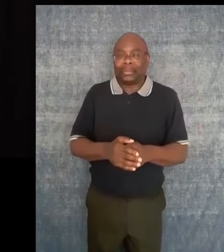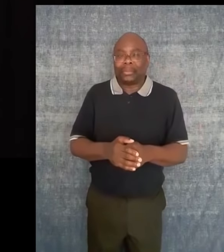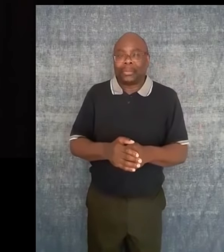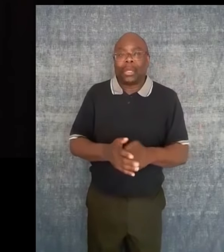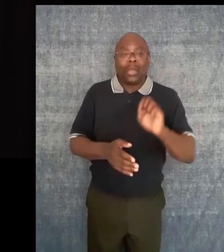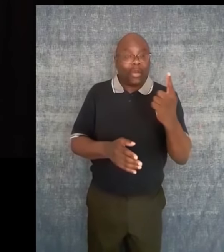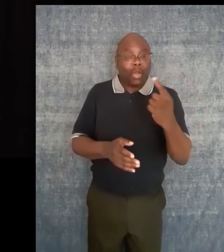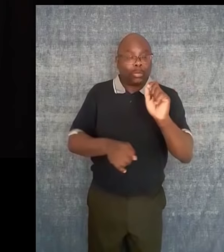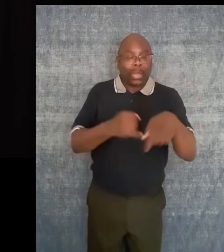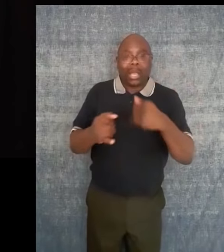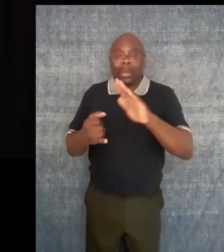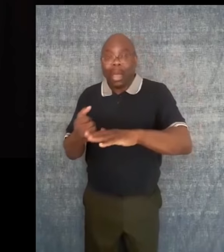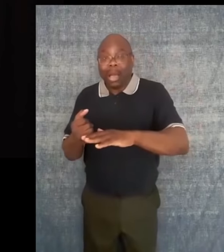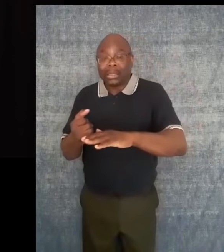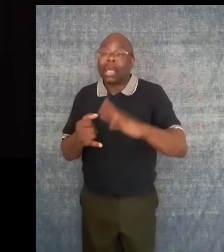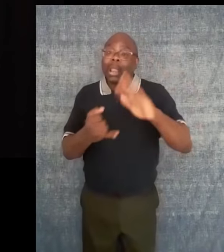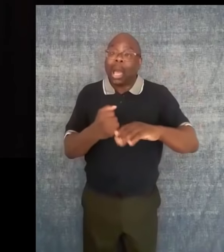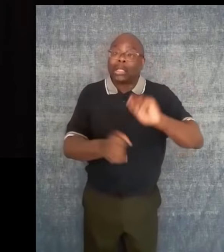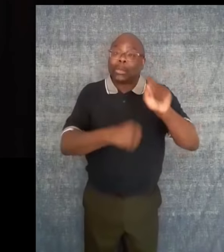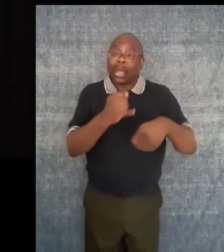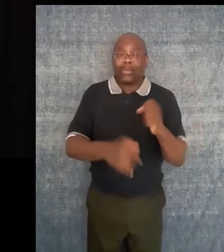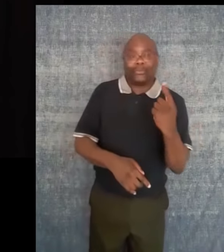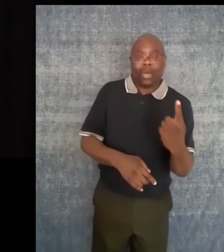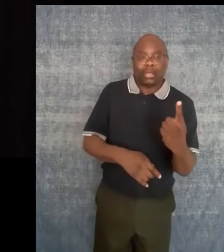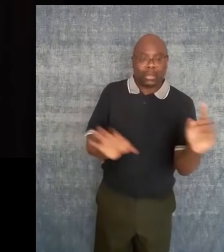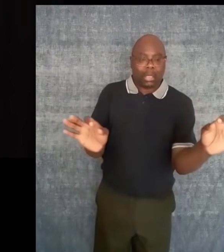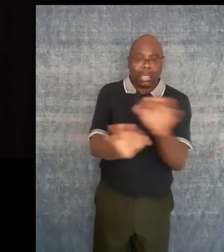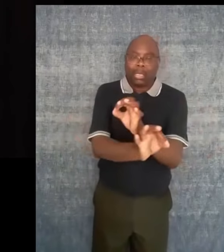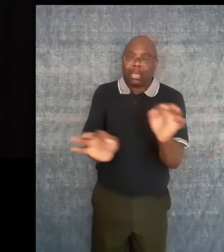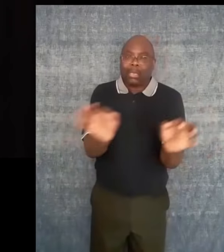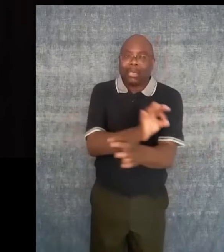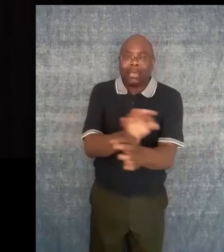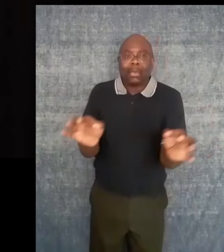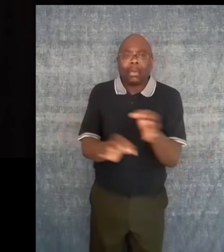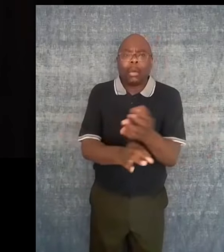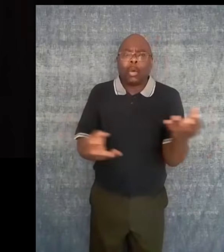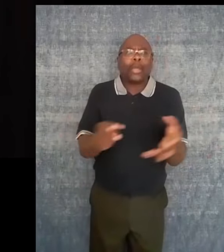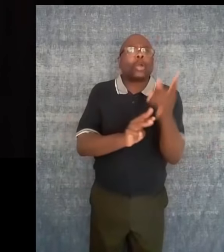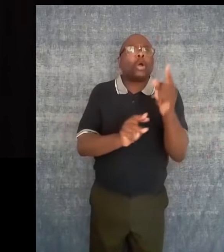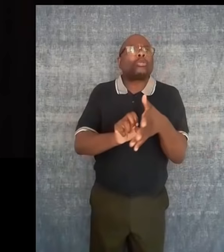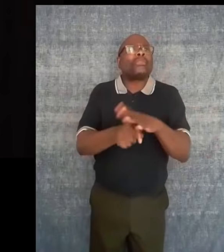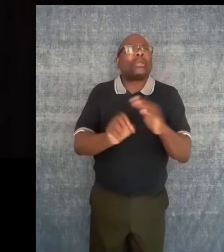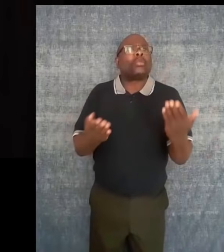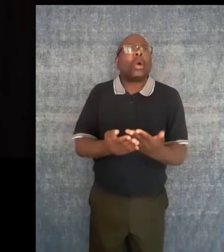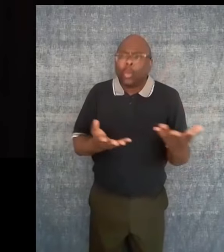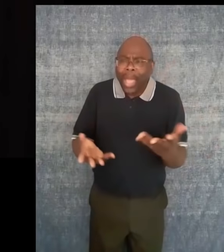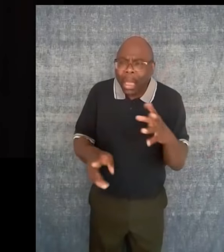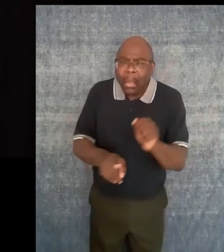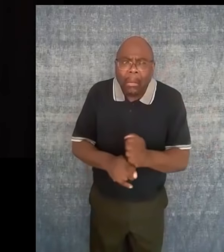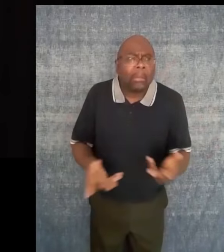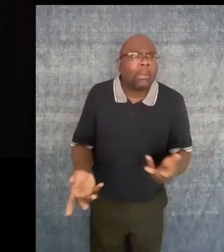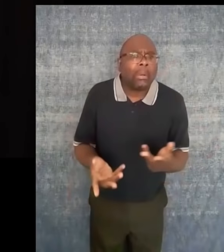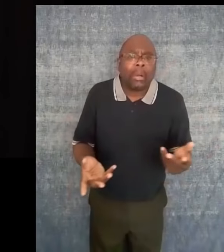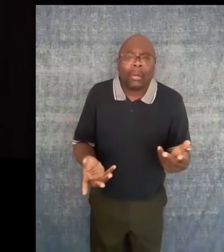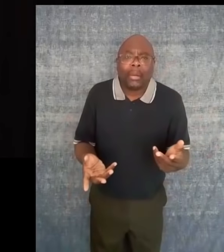shall be last, and the last shall be first." So where is God in a coronavirus world?